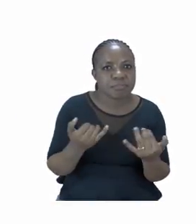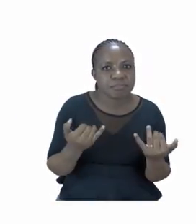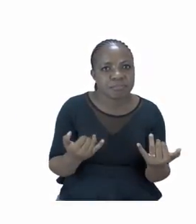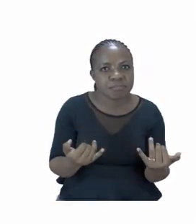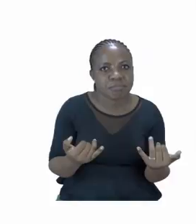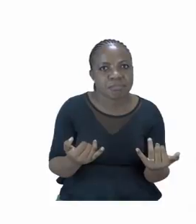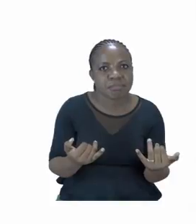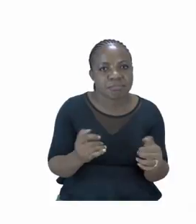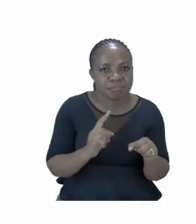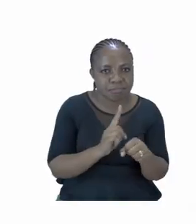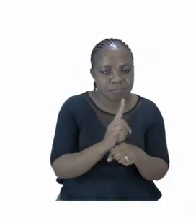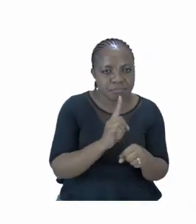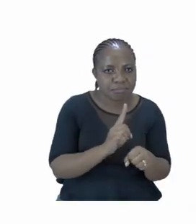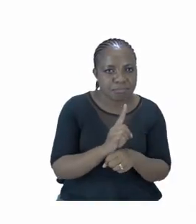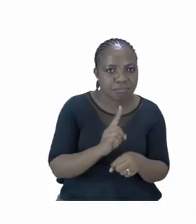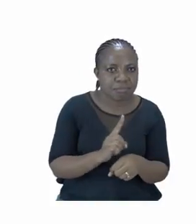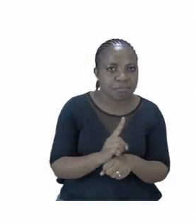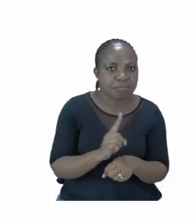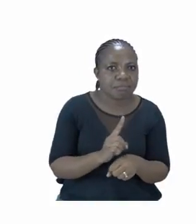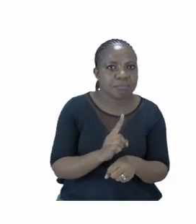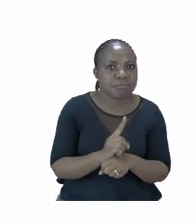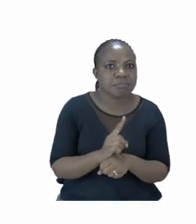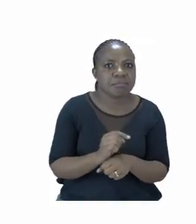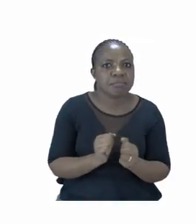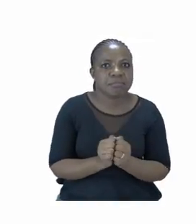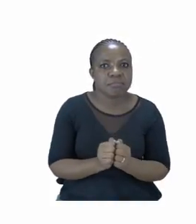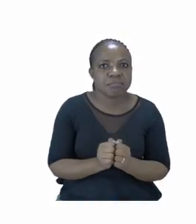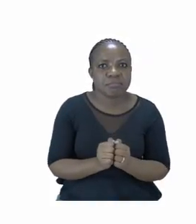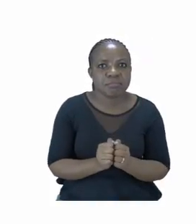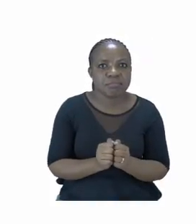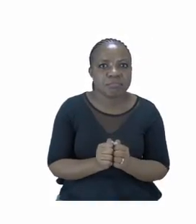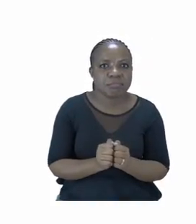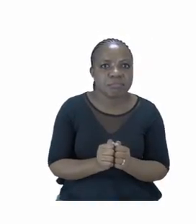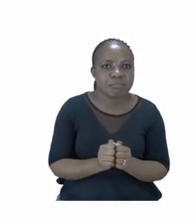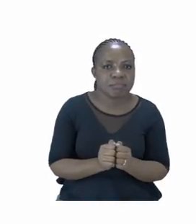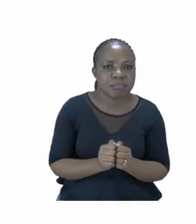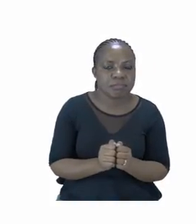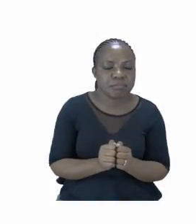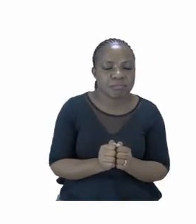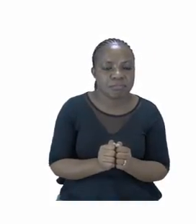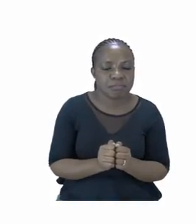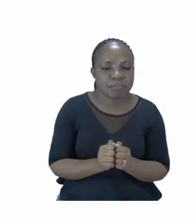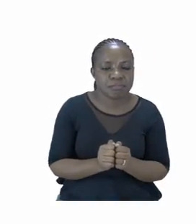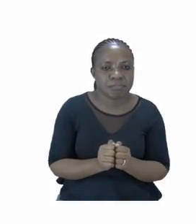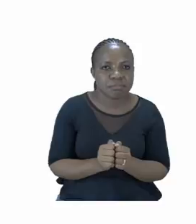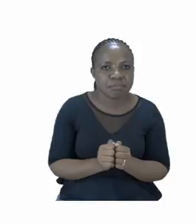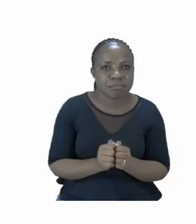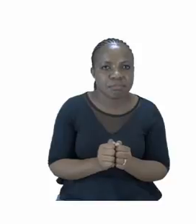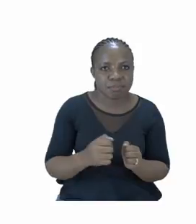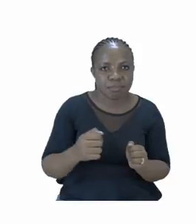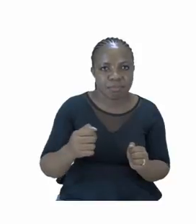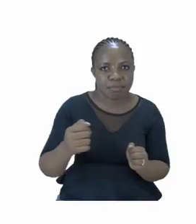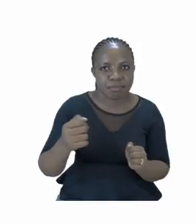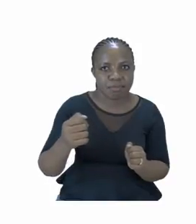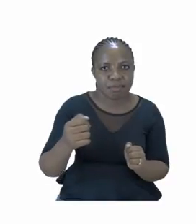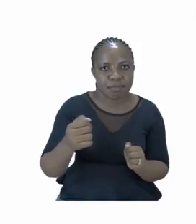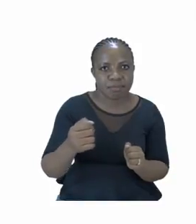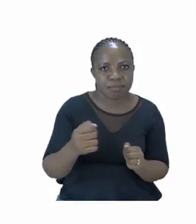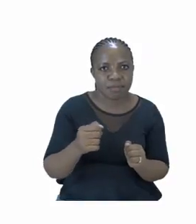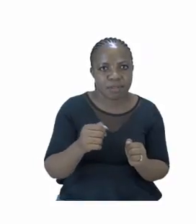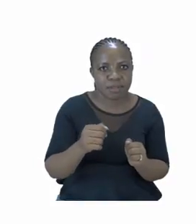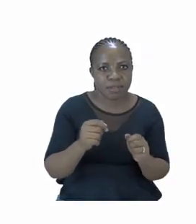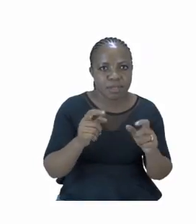the first one with someone standing by themselves. So what do we say? Look at where